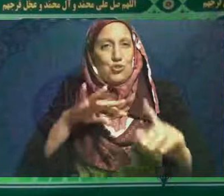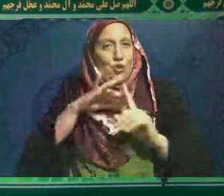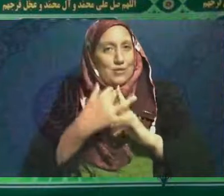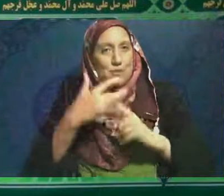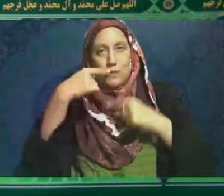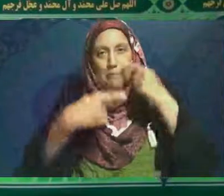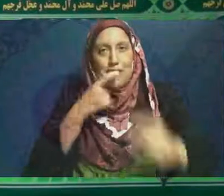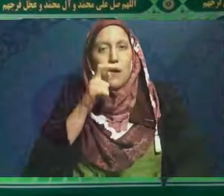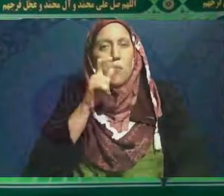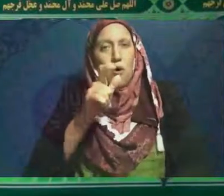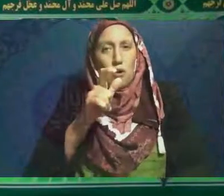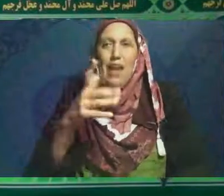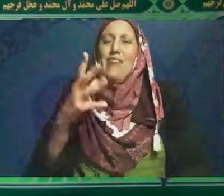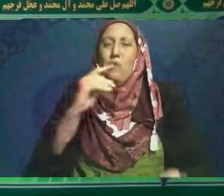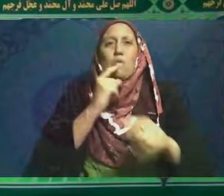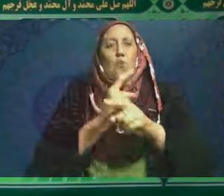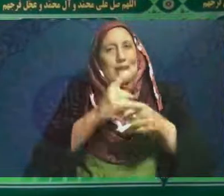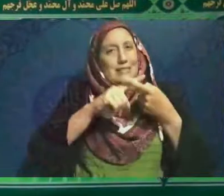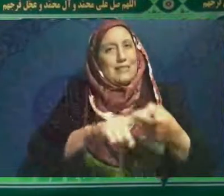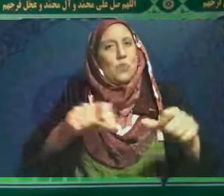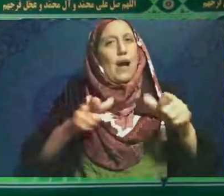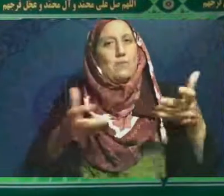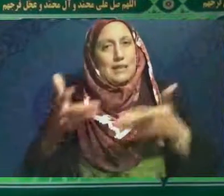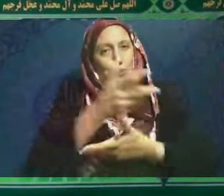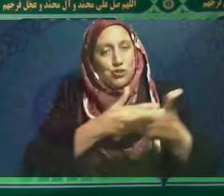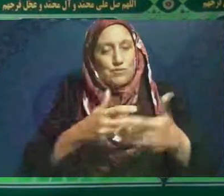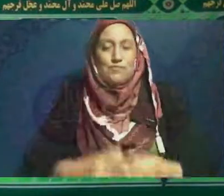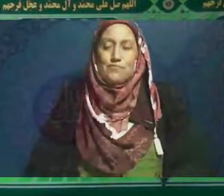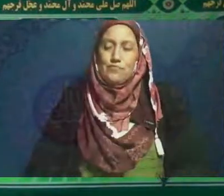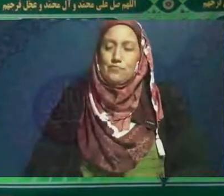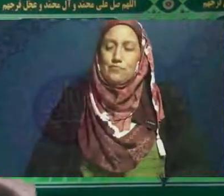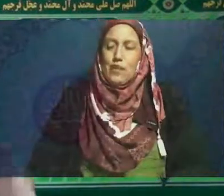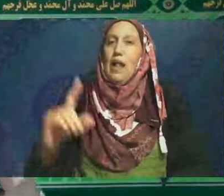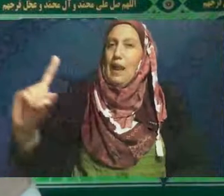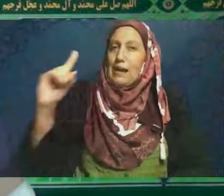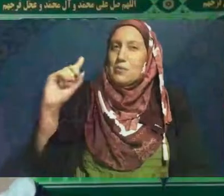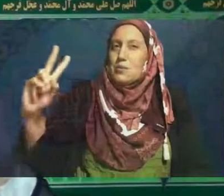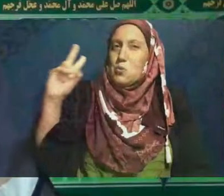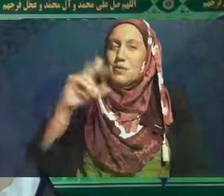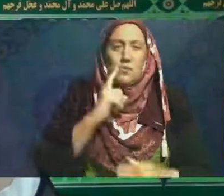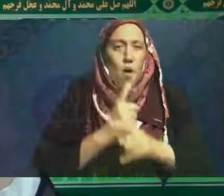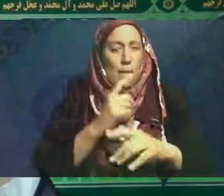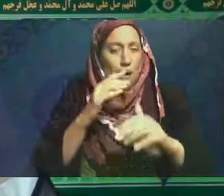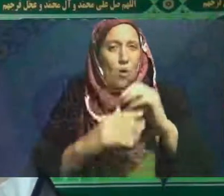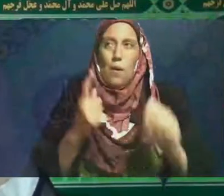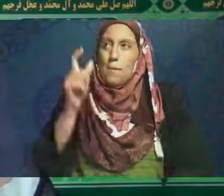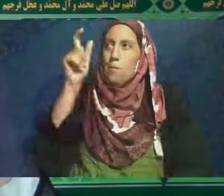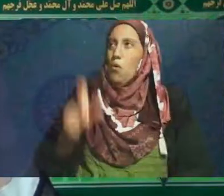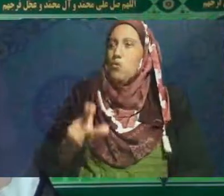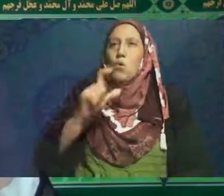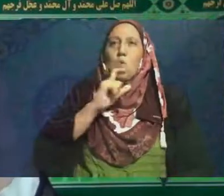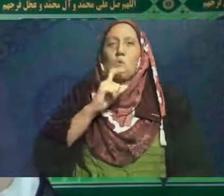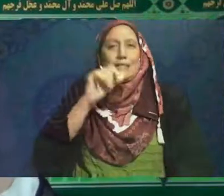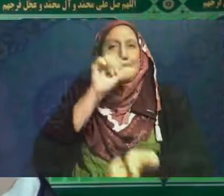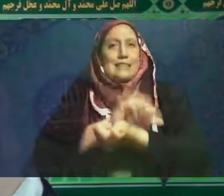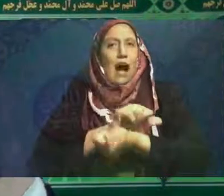week about, or a couple of weeks ago, about someone who was caught in a flood and he just went to the rough top